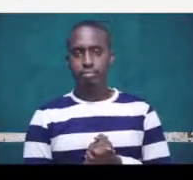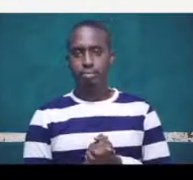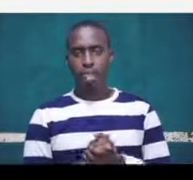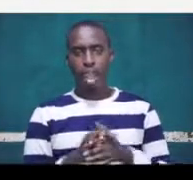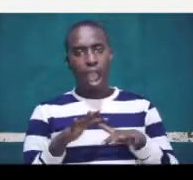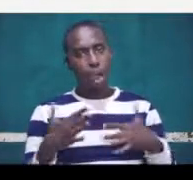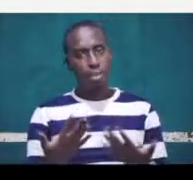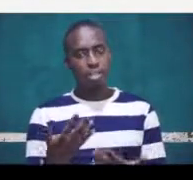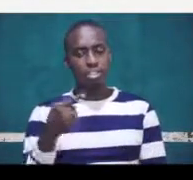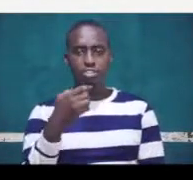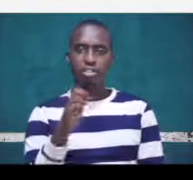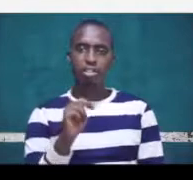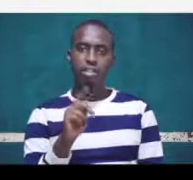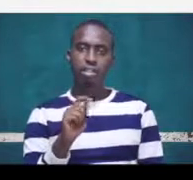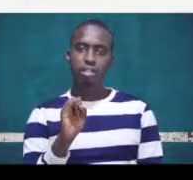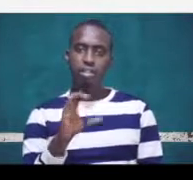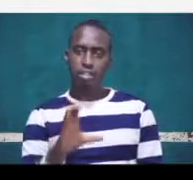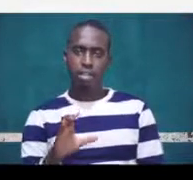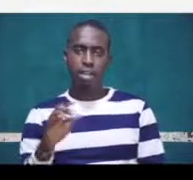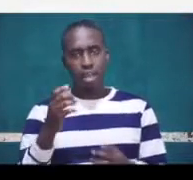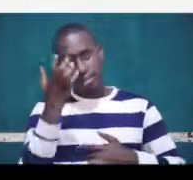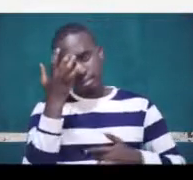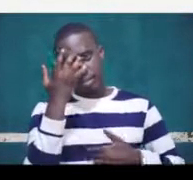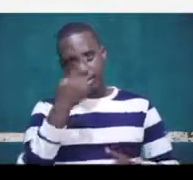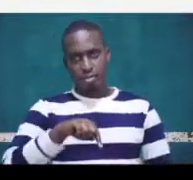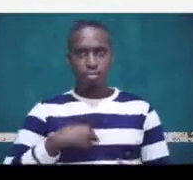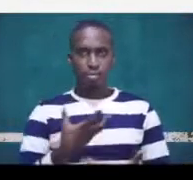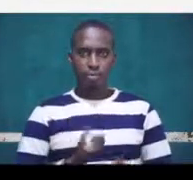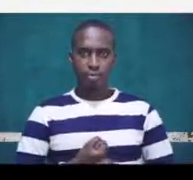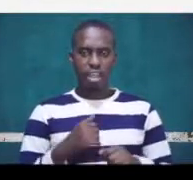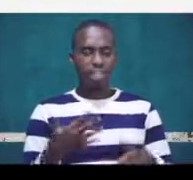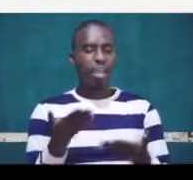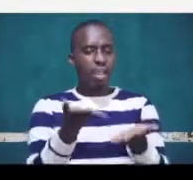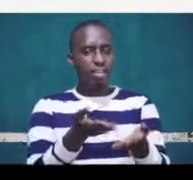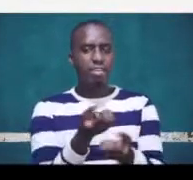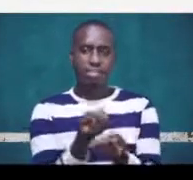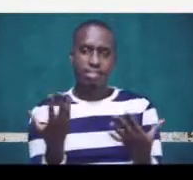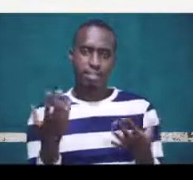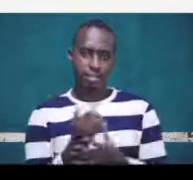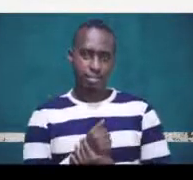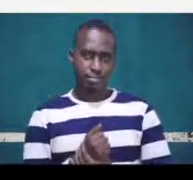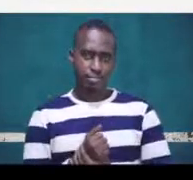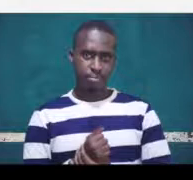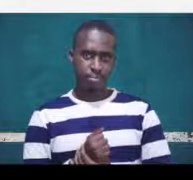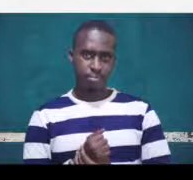How many genetic diseases are known? How do we know that they even exist?